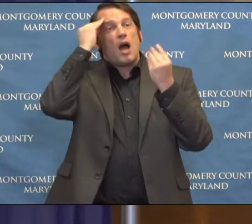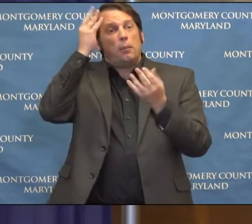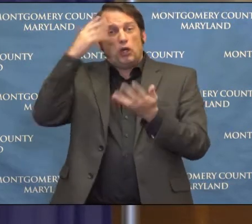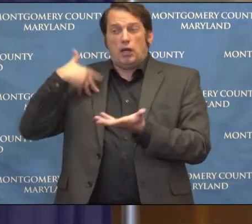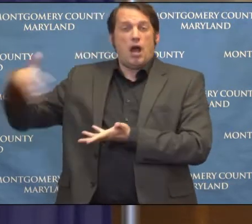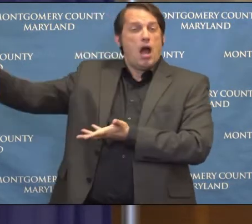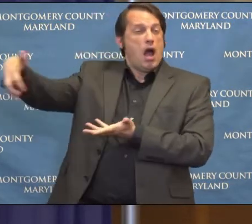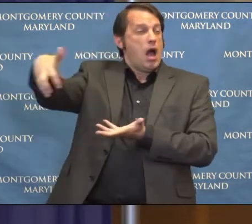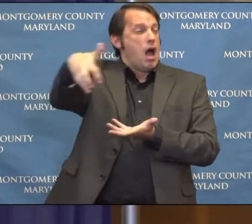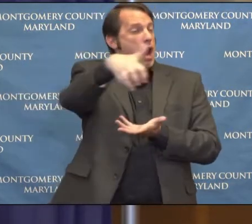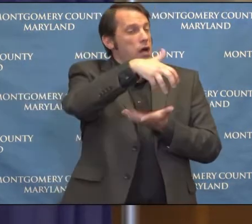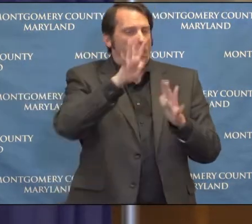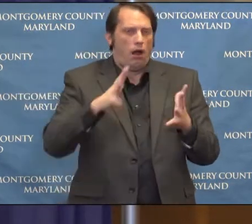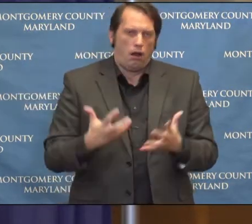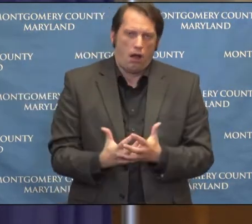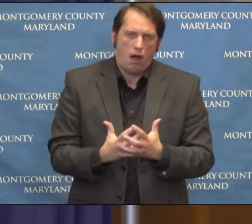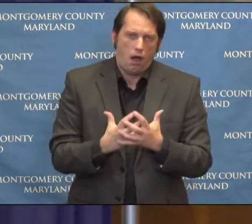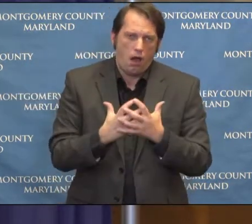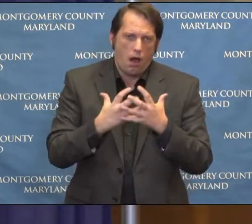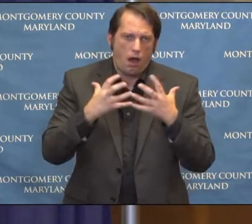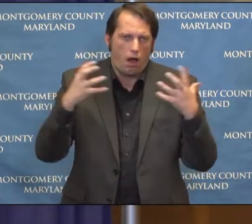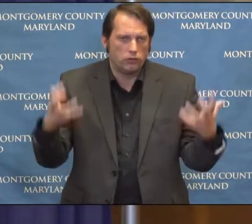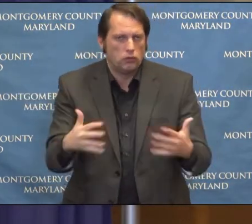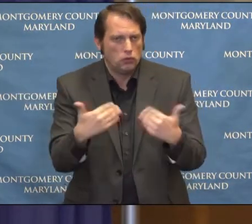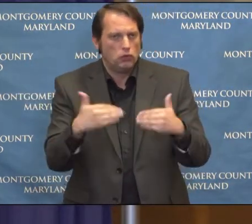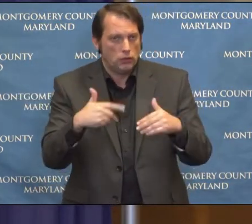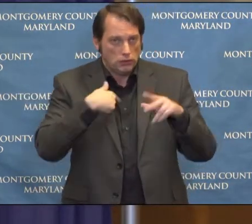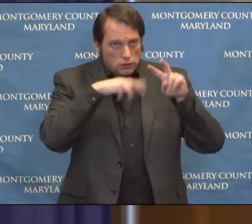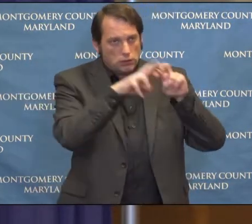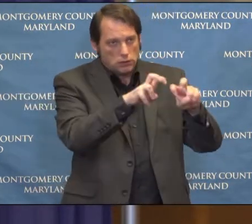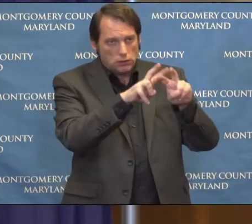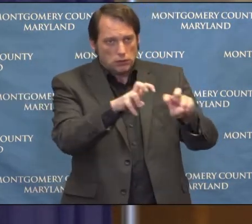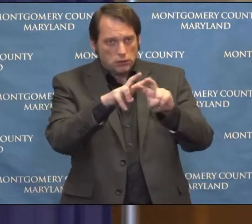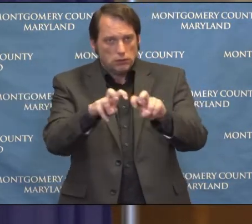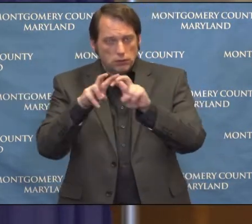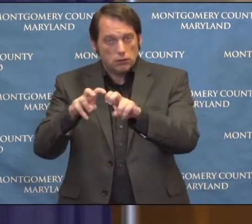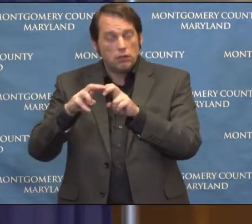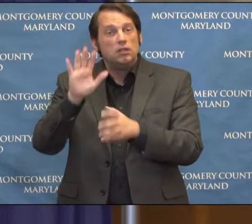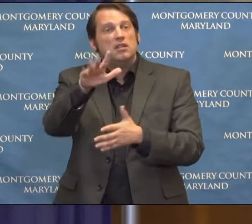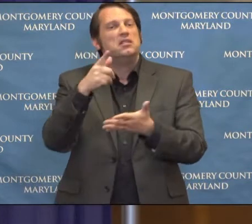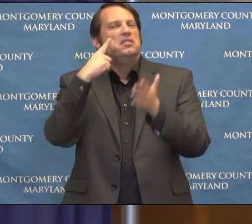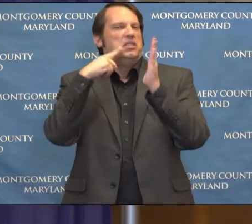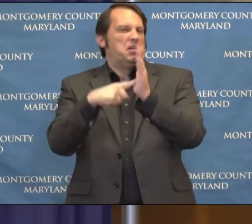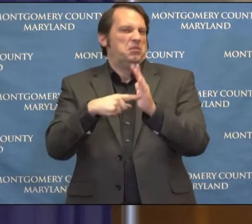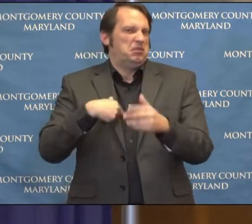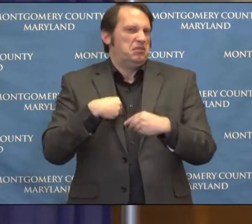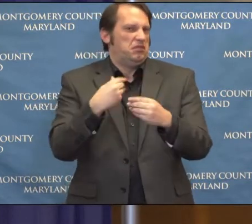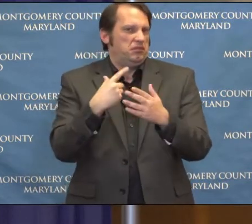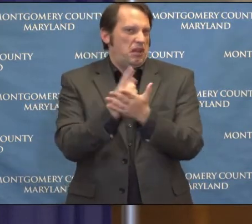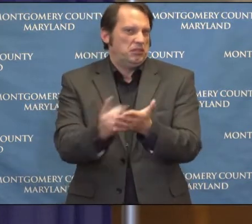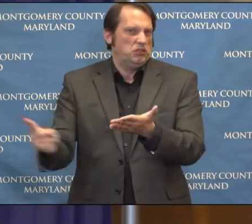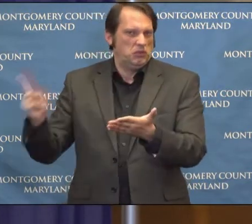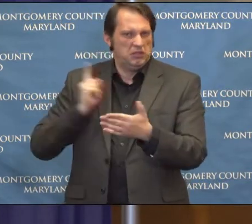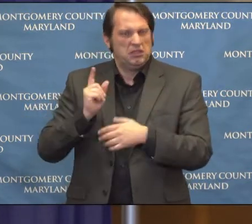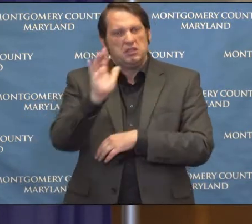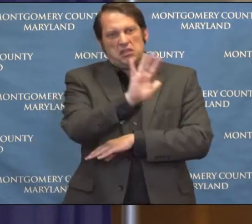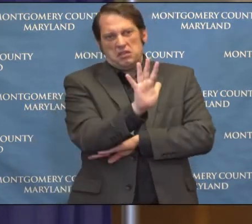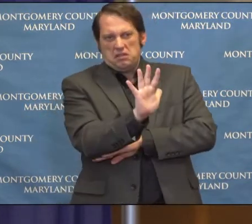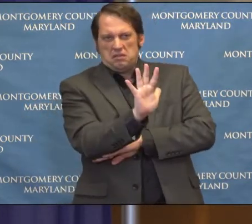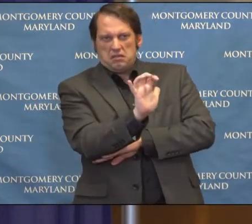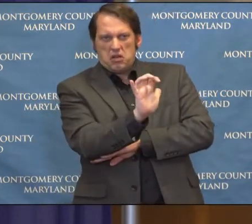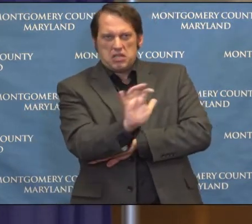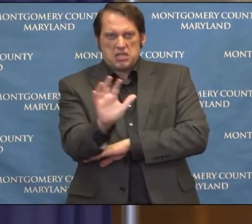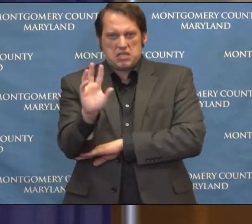was a day where we had been going along, averaging around for the state about 500 to 600 cases a day. There was a